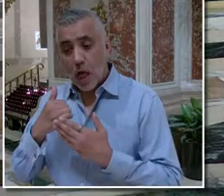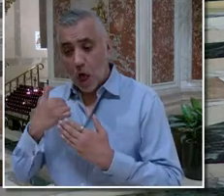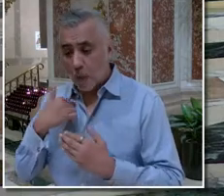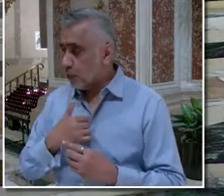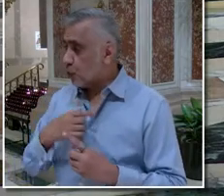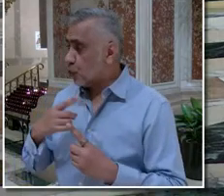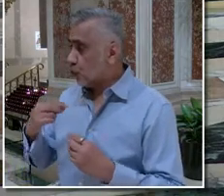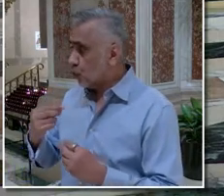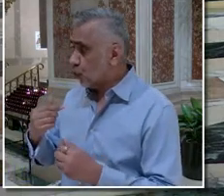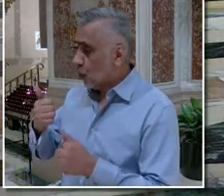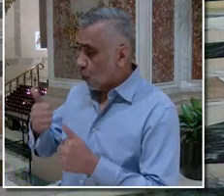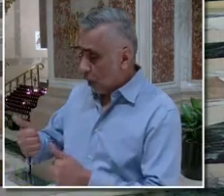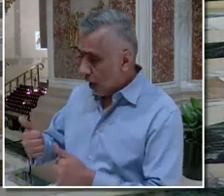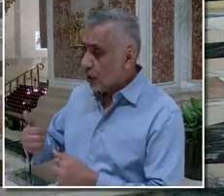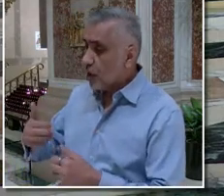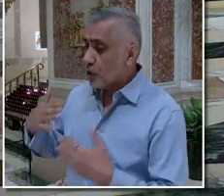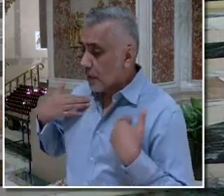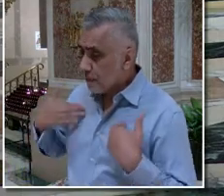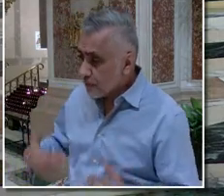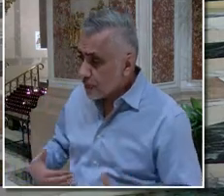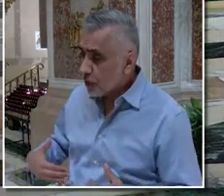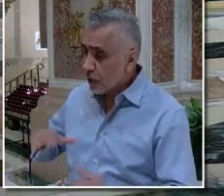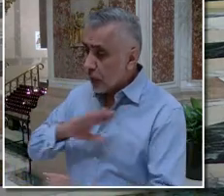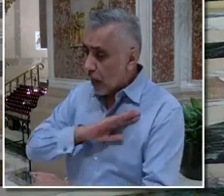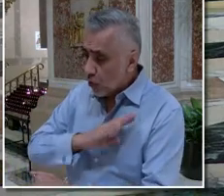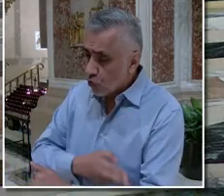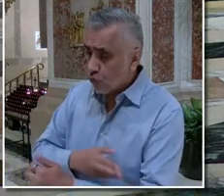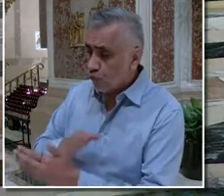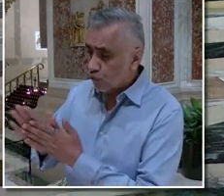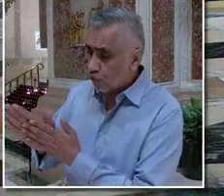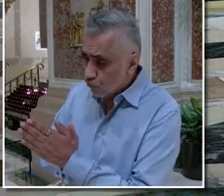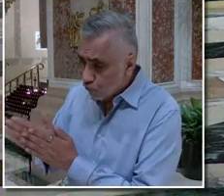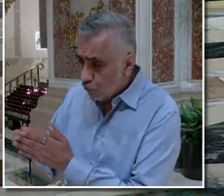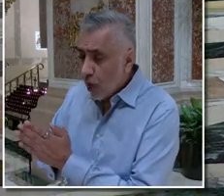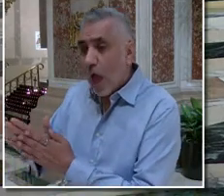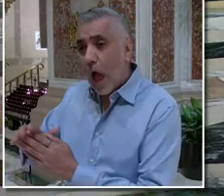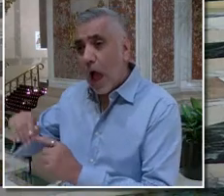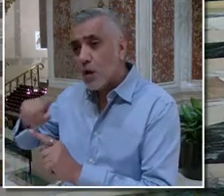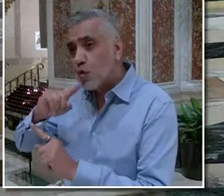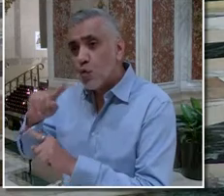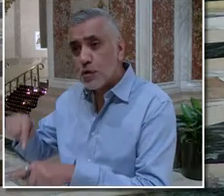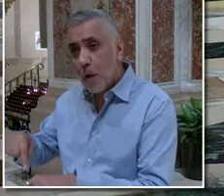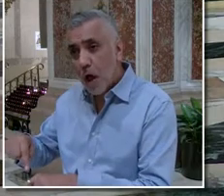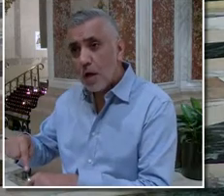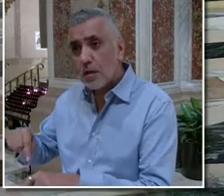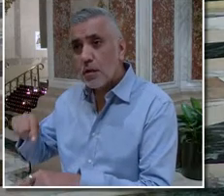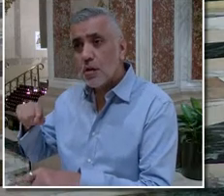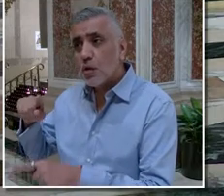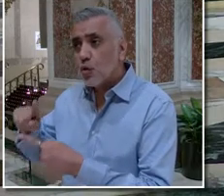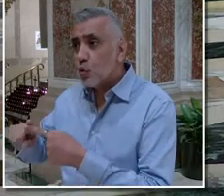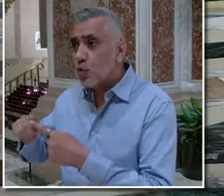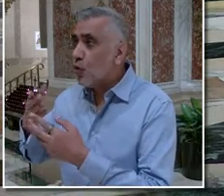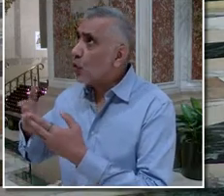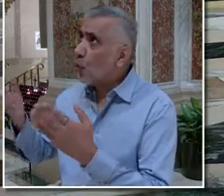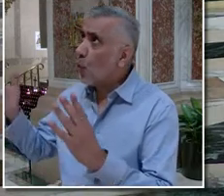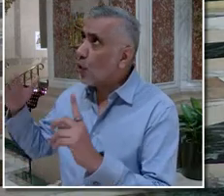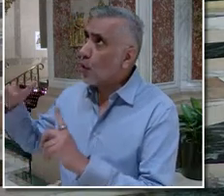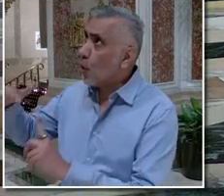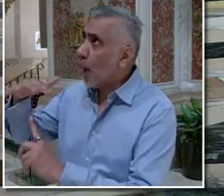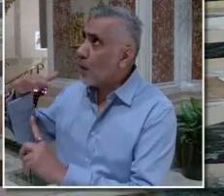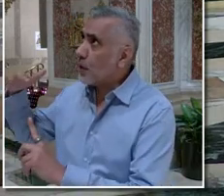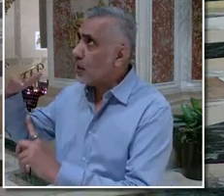well, to be physically energetic, and to respond eagerly to the world around